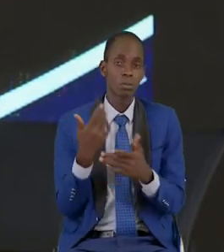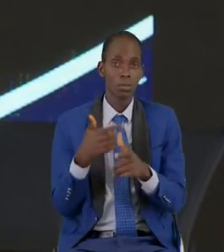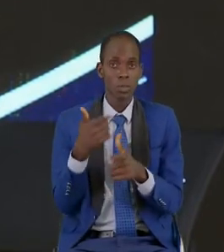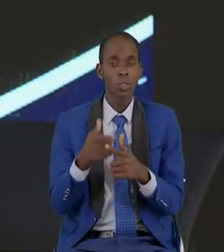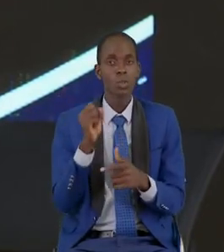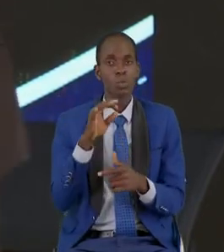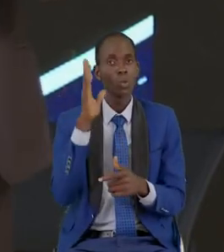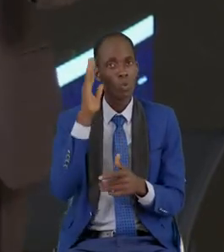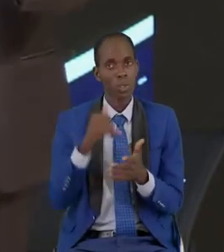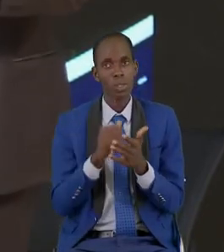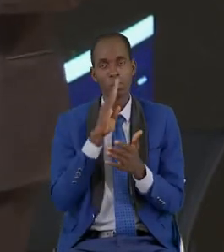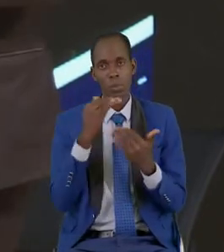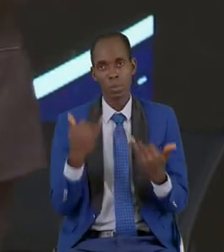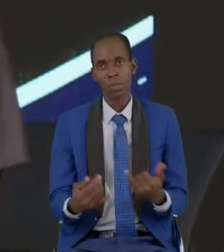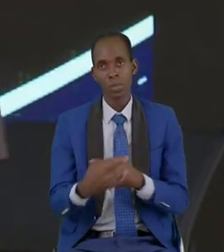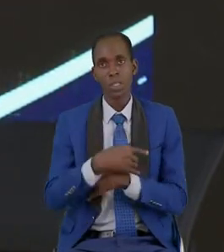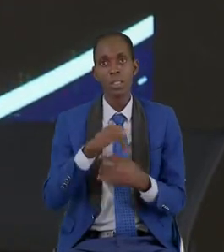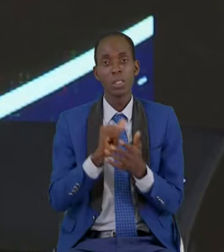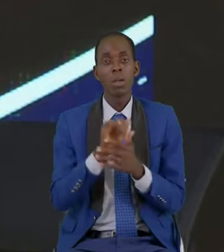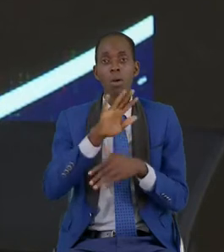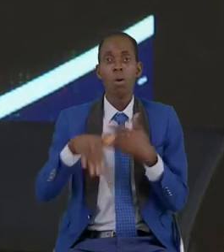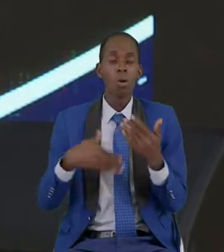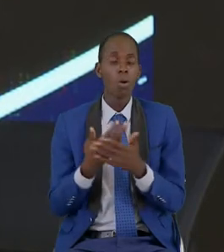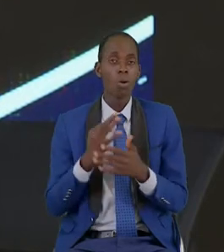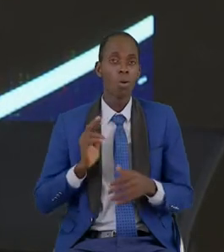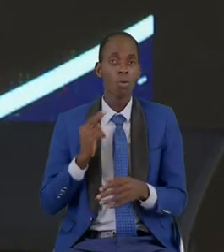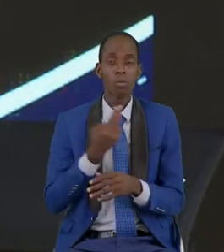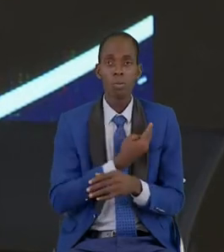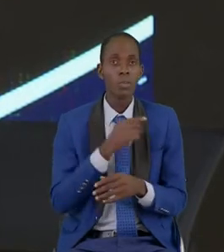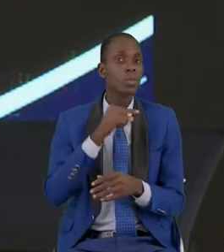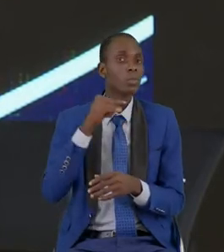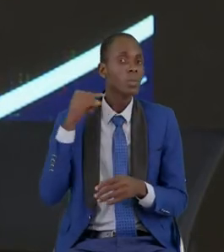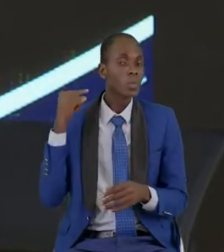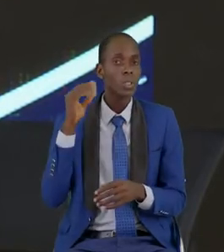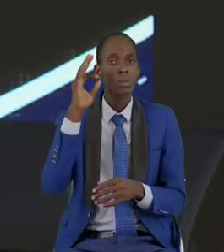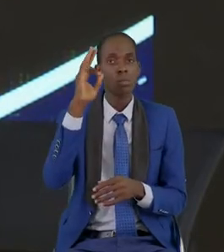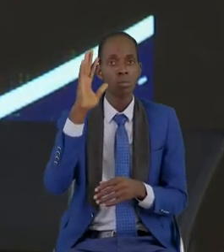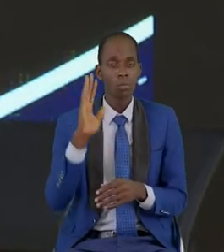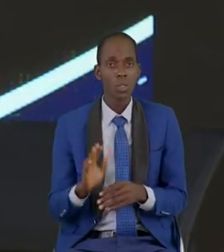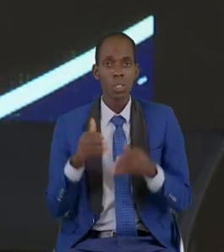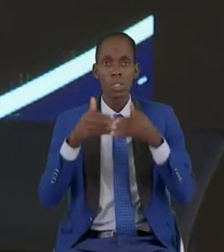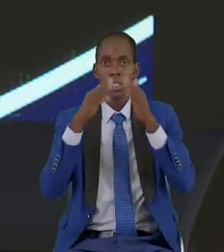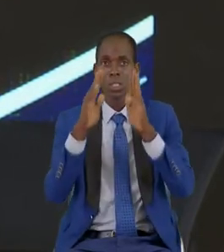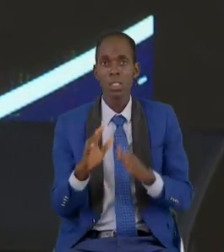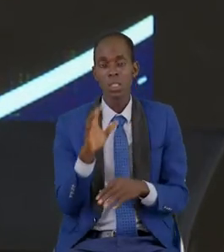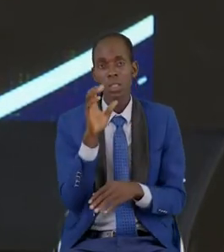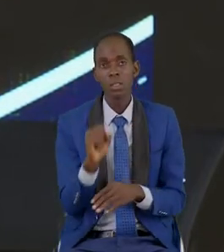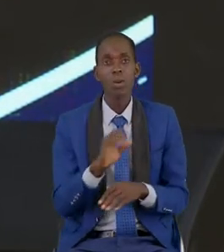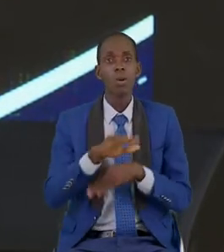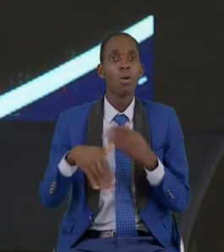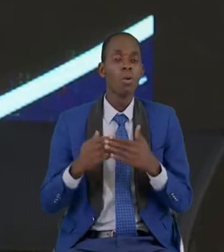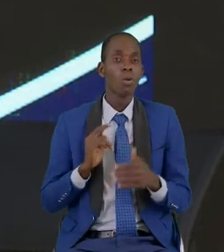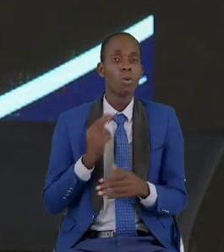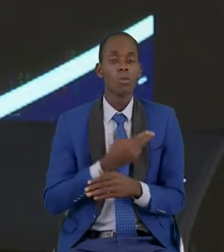every one of us ministers, every one of us preachers, every one of us leaders, every one of us soul